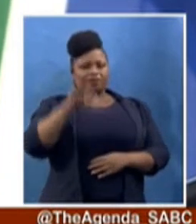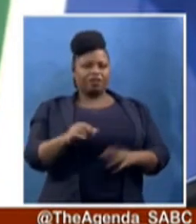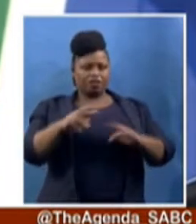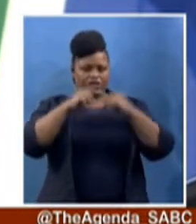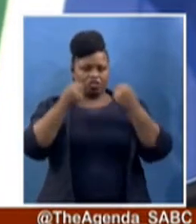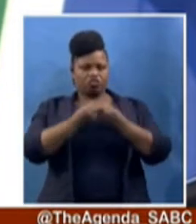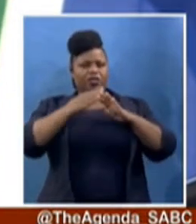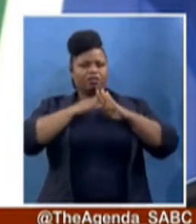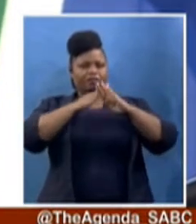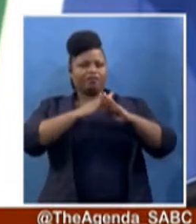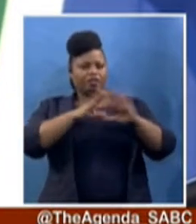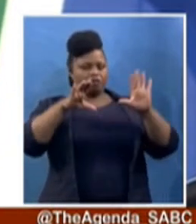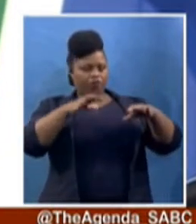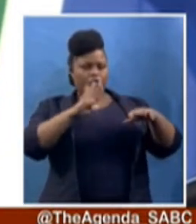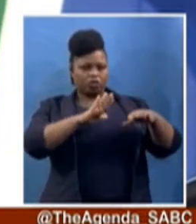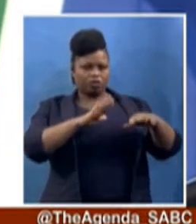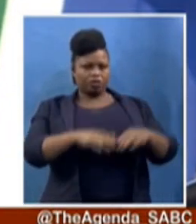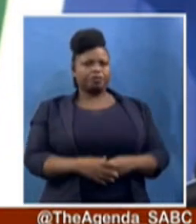new order